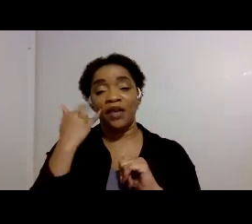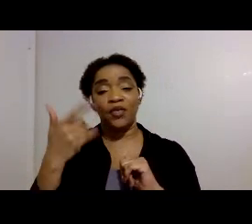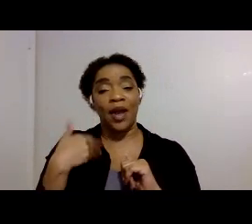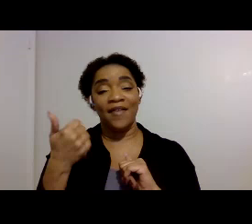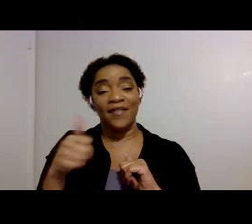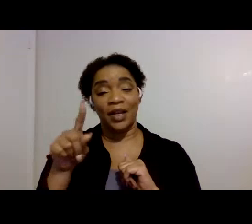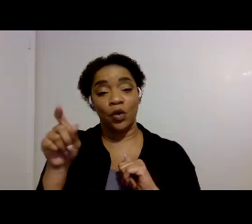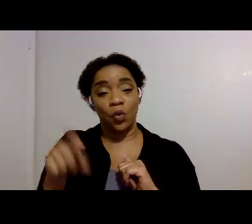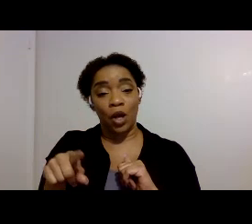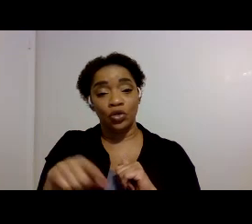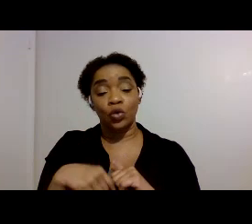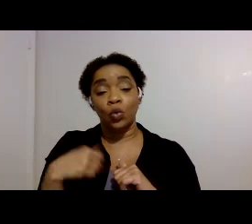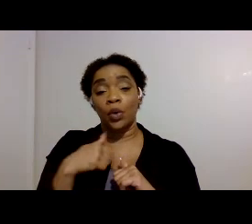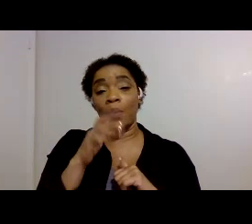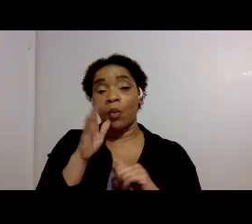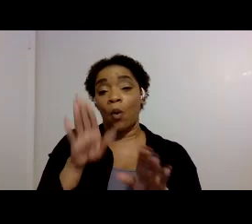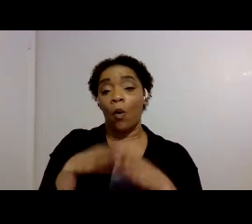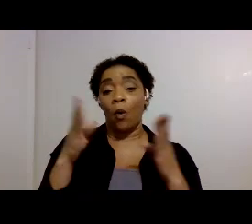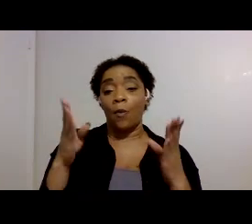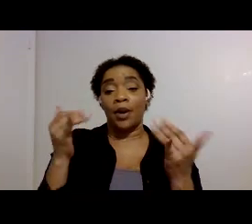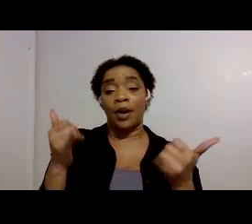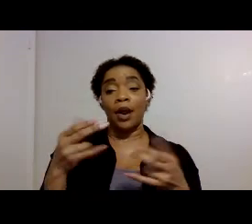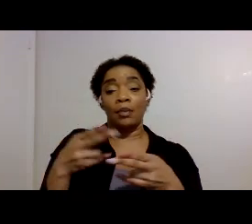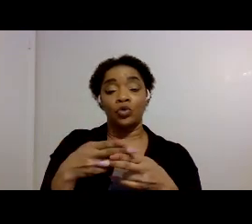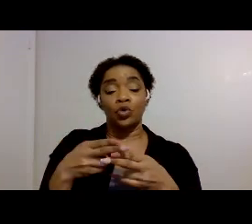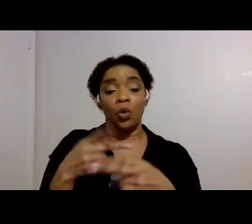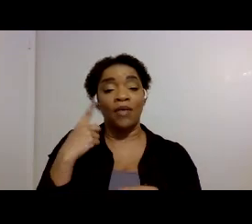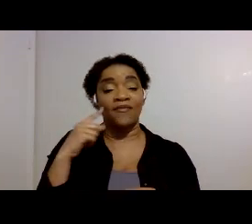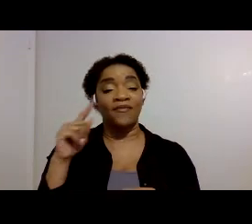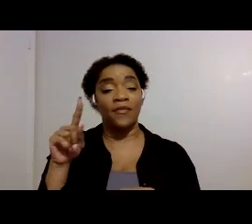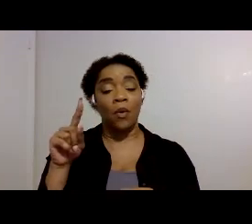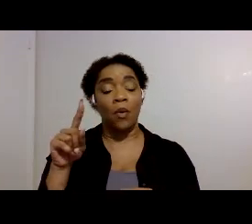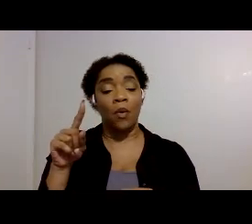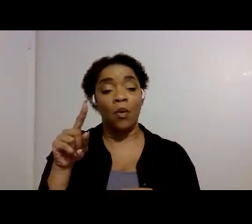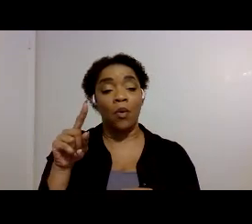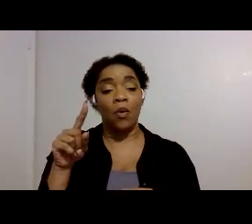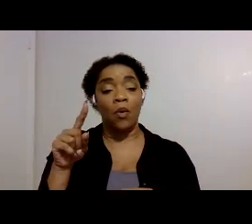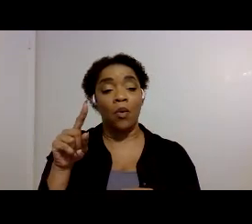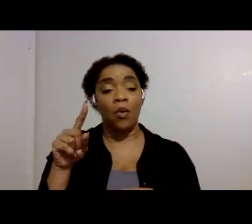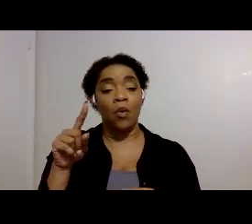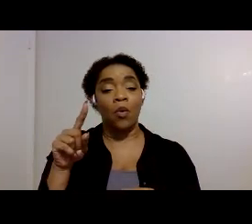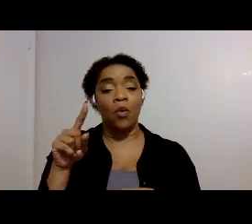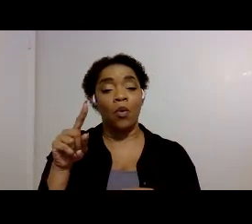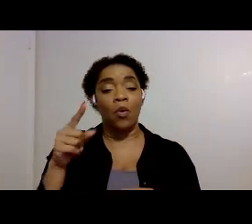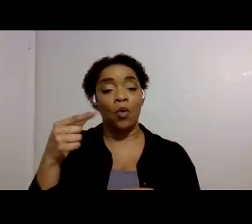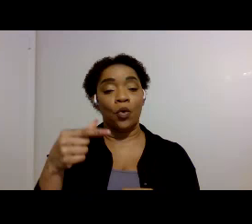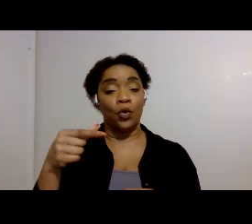open up shortly for the Q&A,